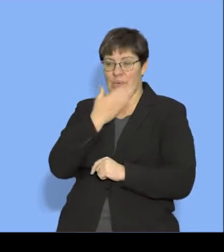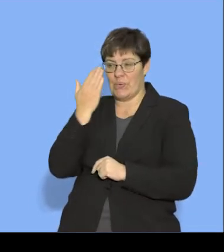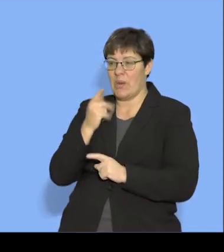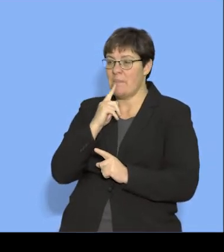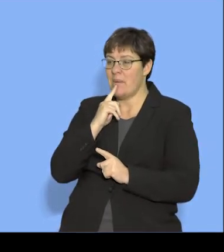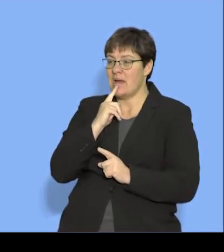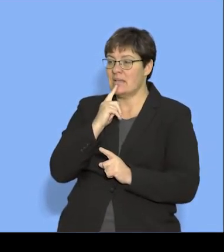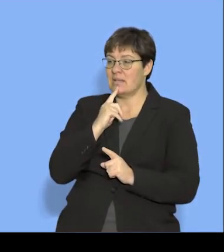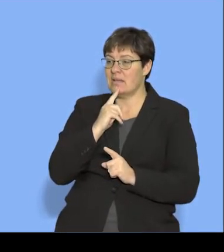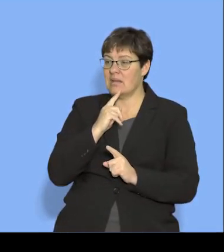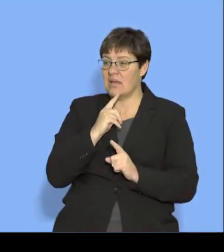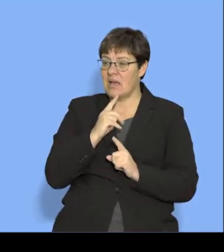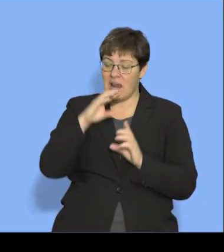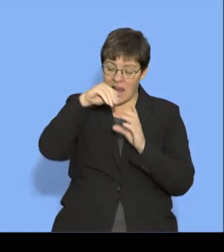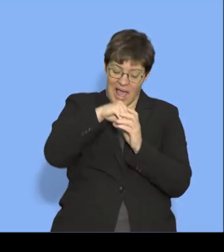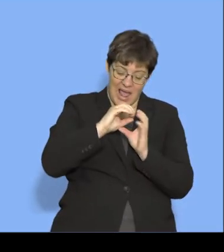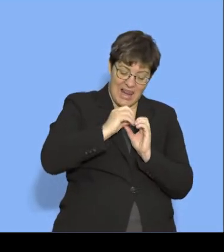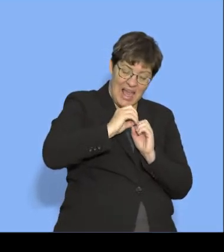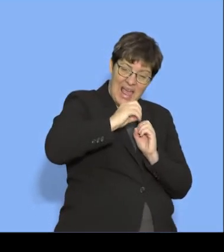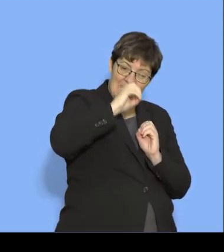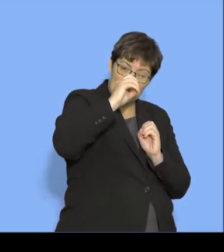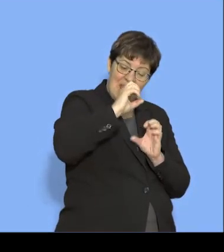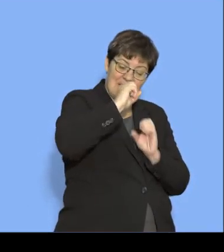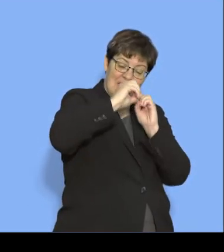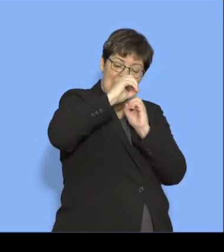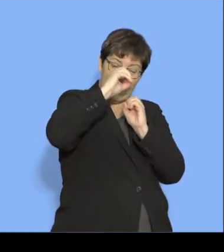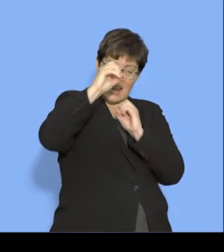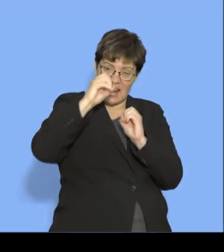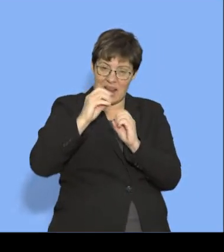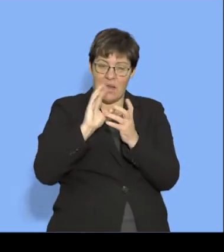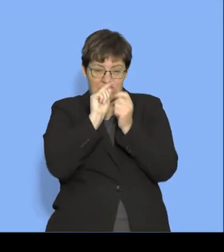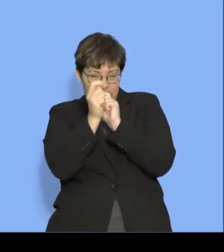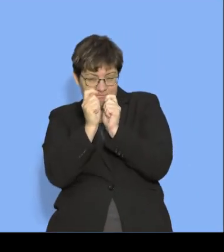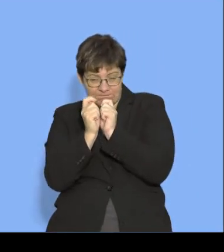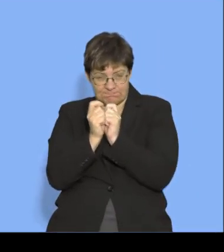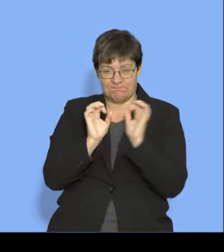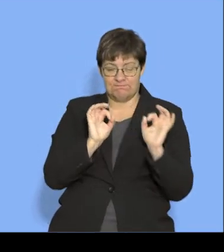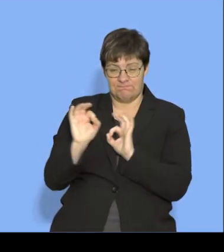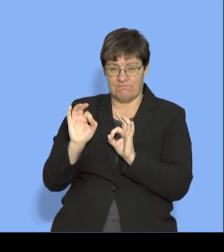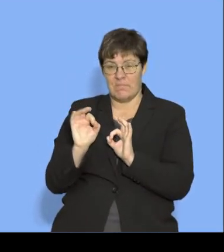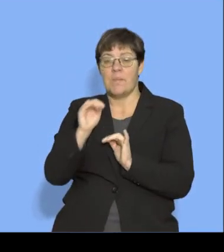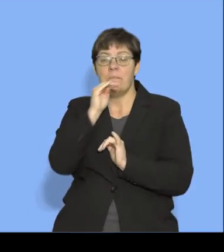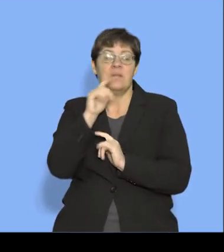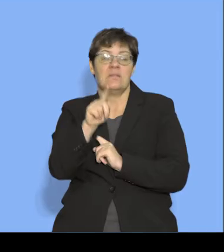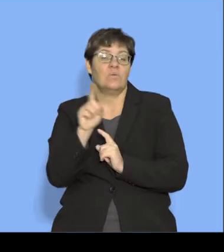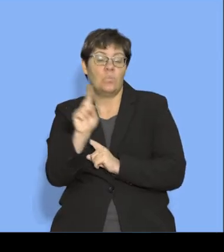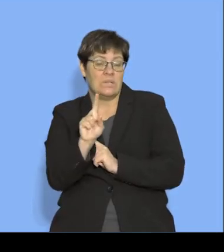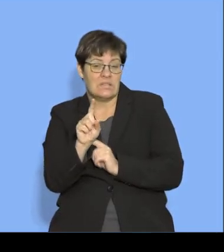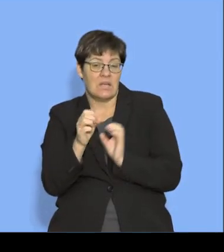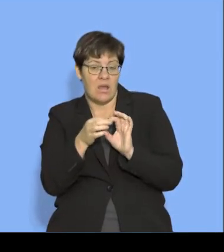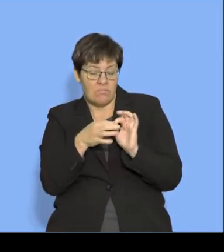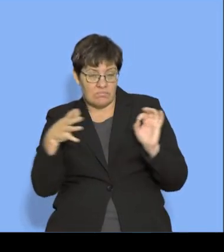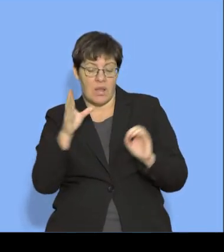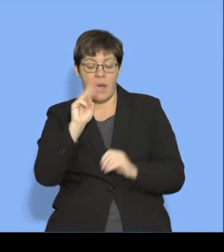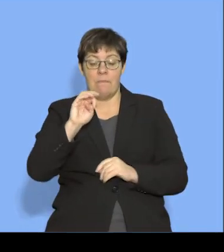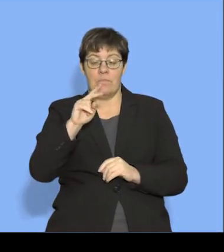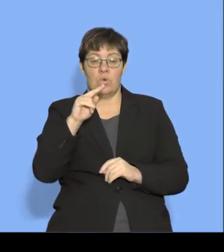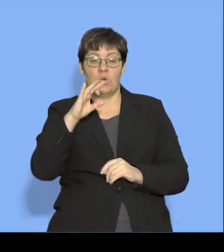diagram, but lining the epithelial layer, we find some cells that are modified to be able to